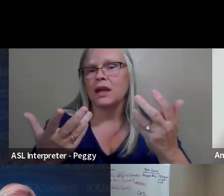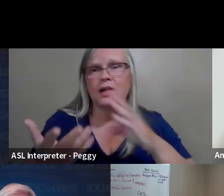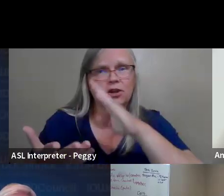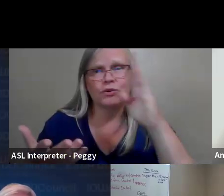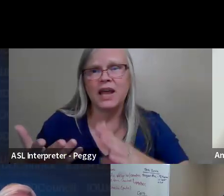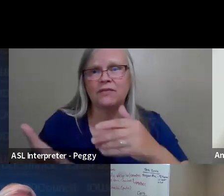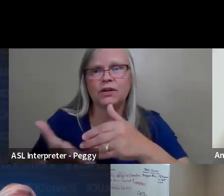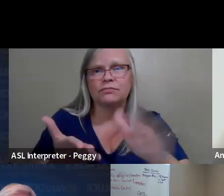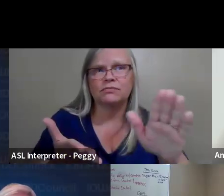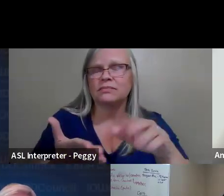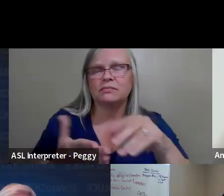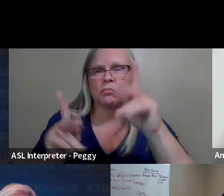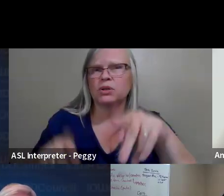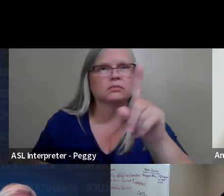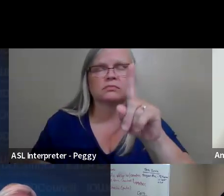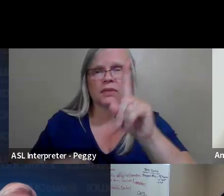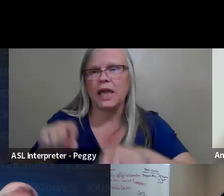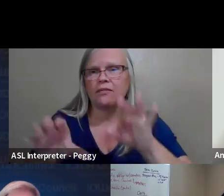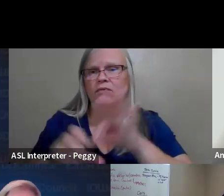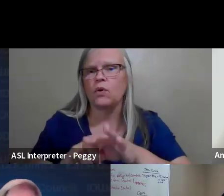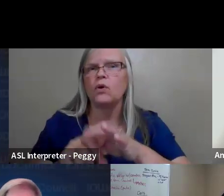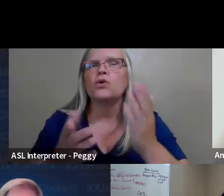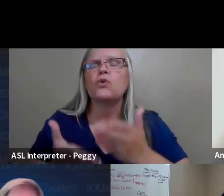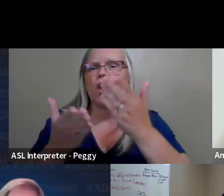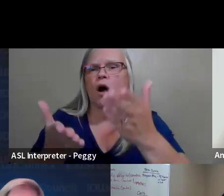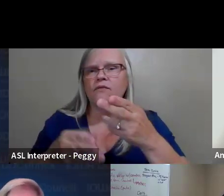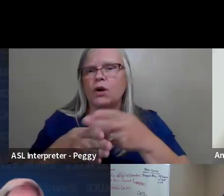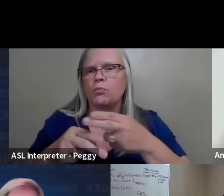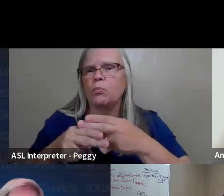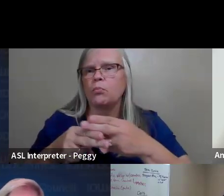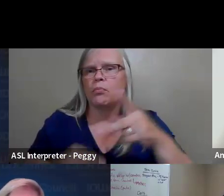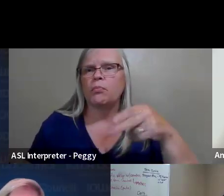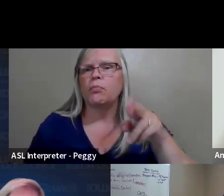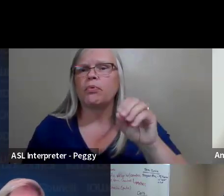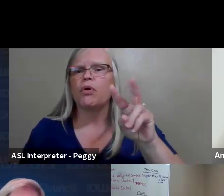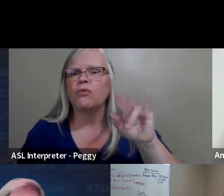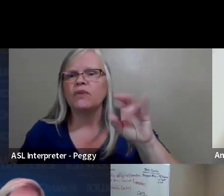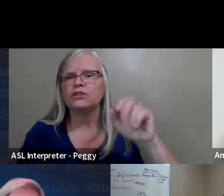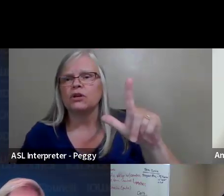ever turn anybody away from voting. You always get offered a provisional ballot.